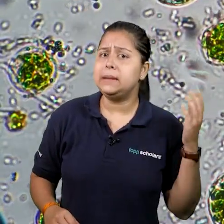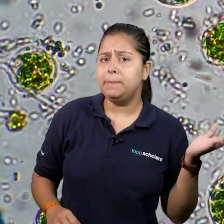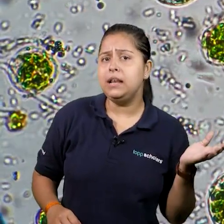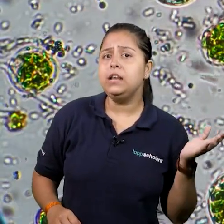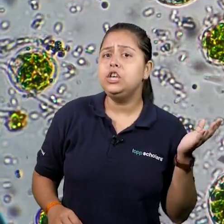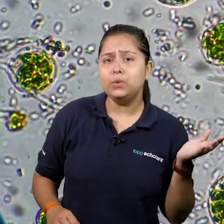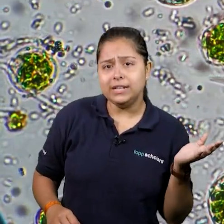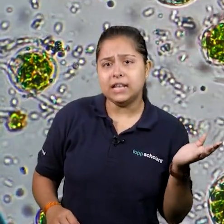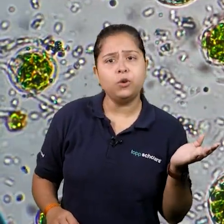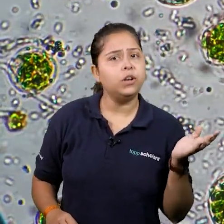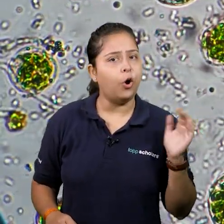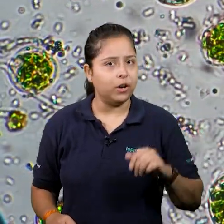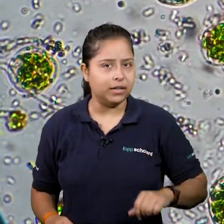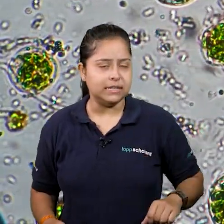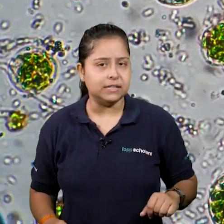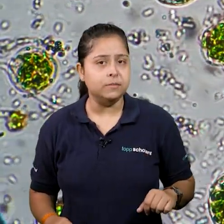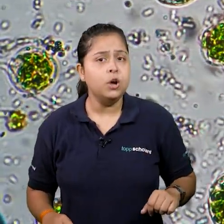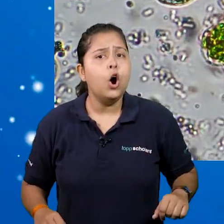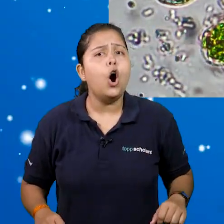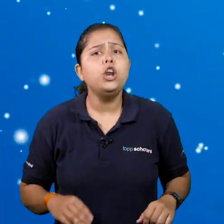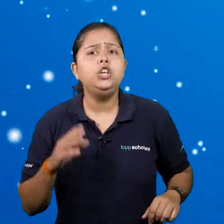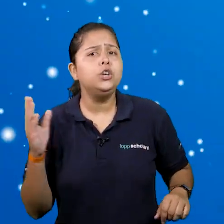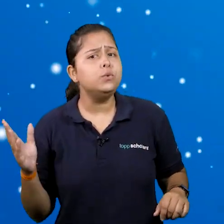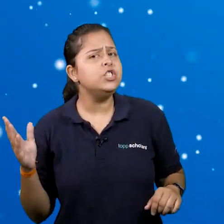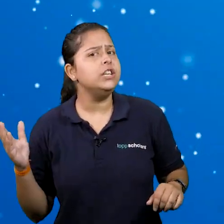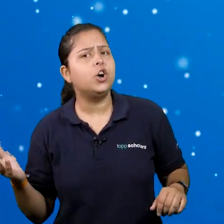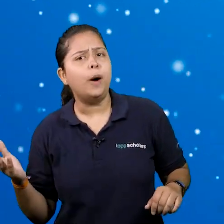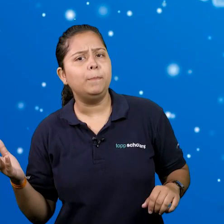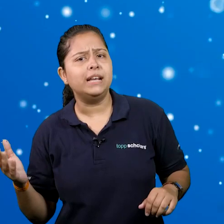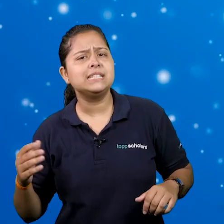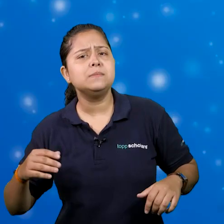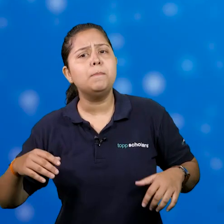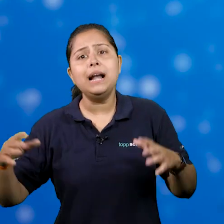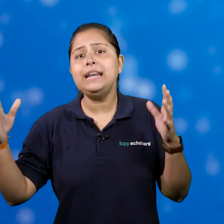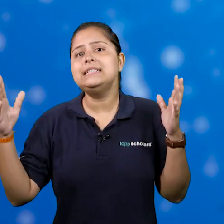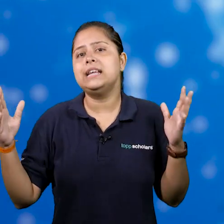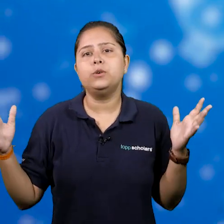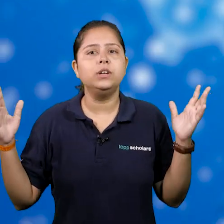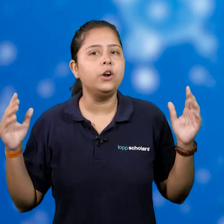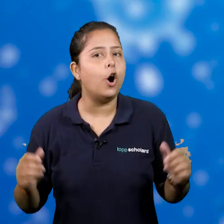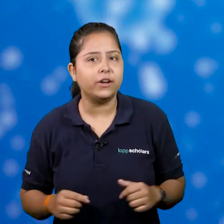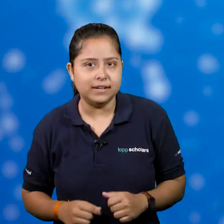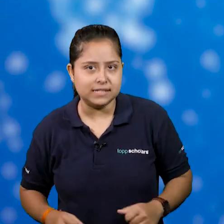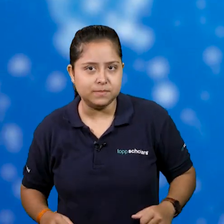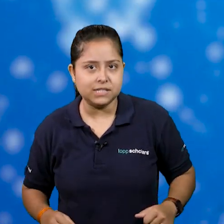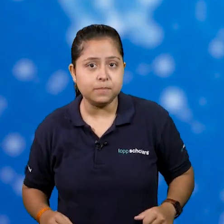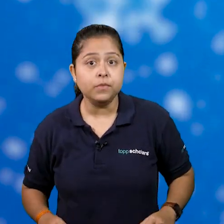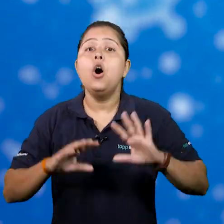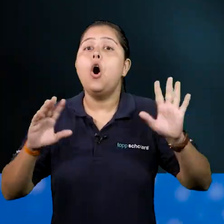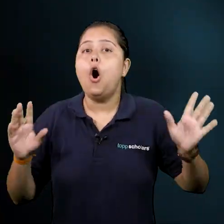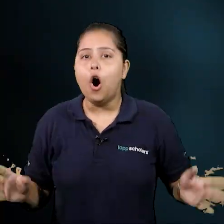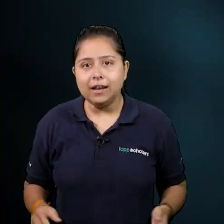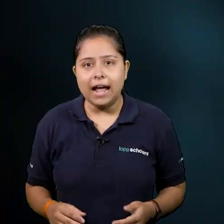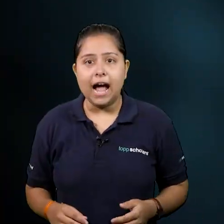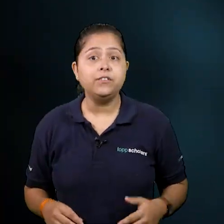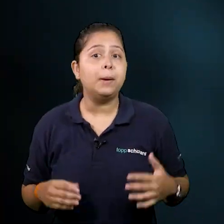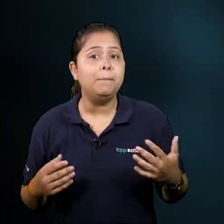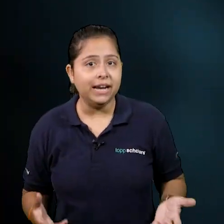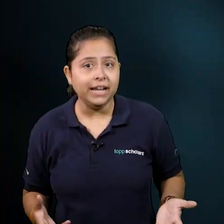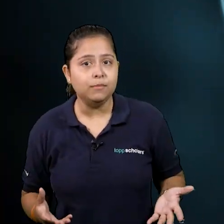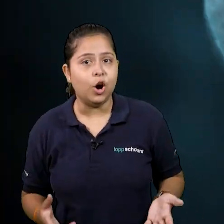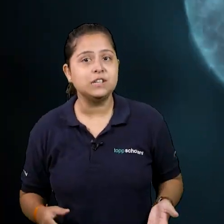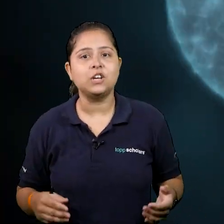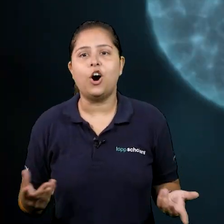it's a simple unicellular organism or huge and complex multicellular organisms, all have